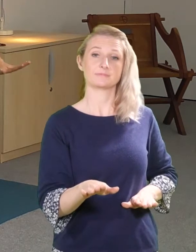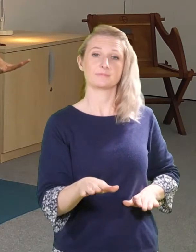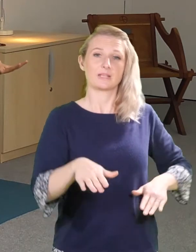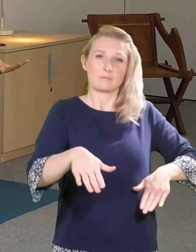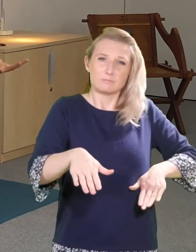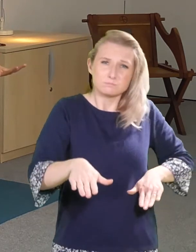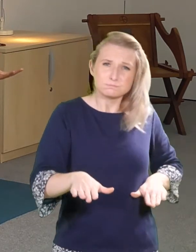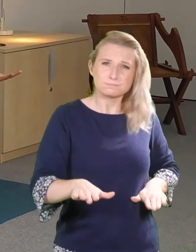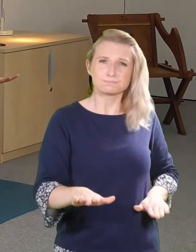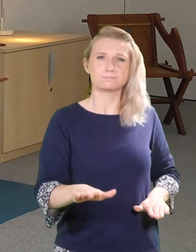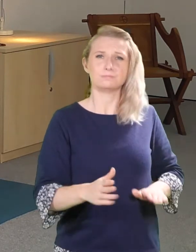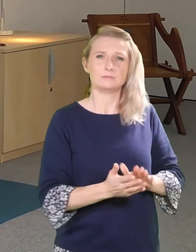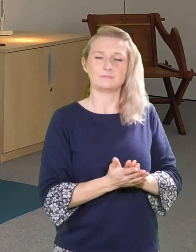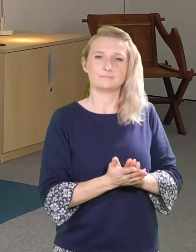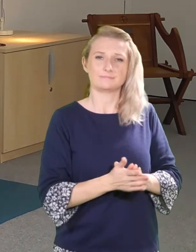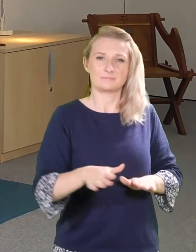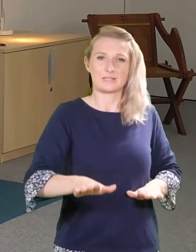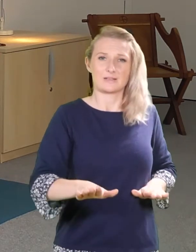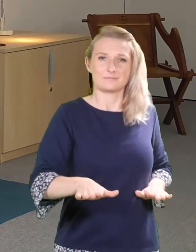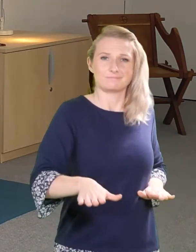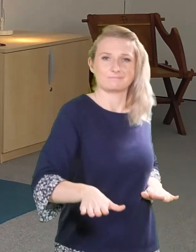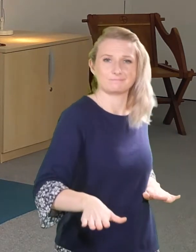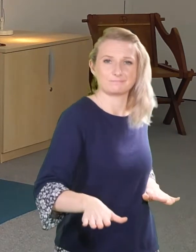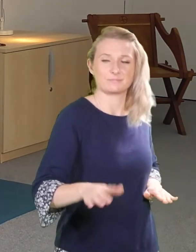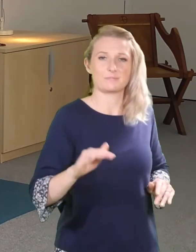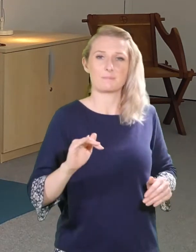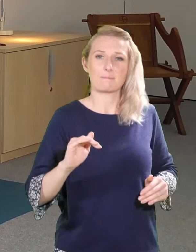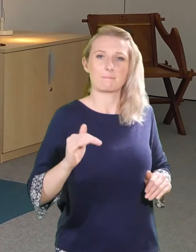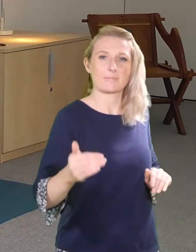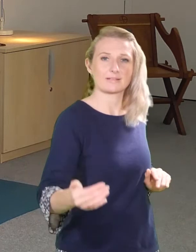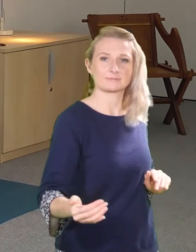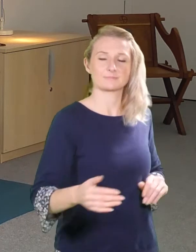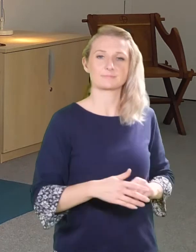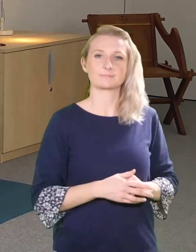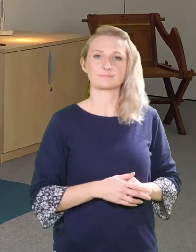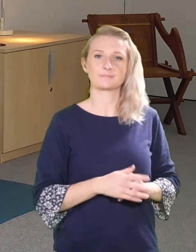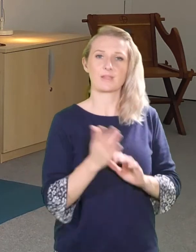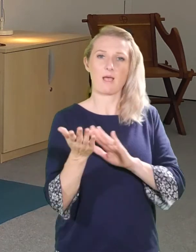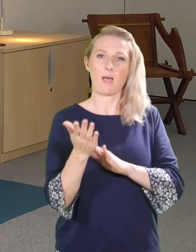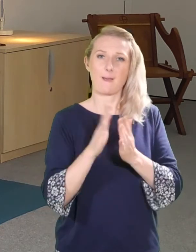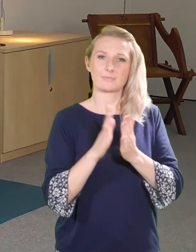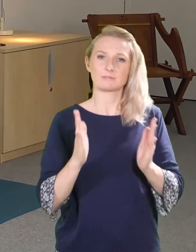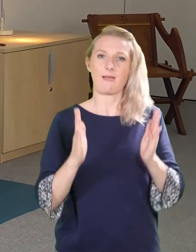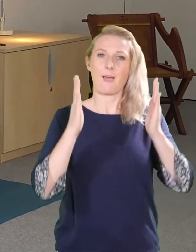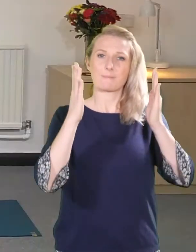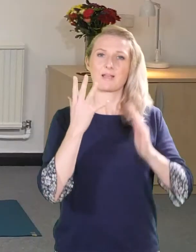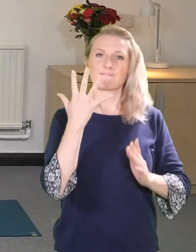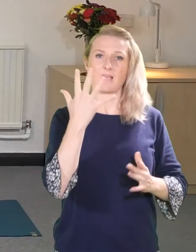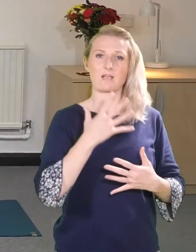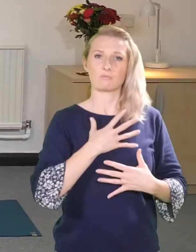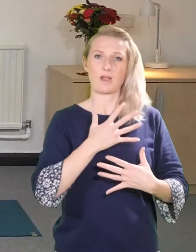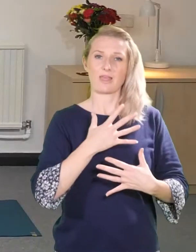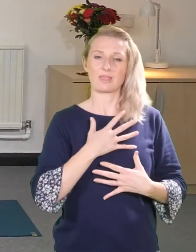down through your feet, bending your front knee, and extend the arms up for 5 deep